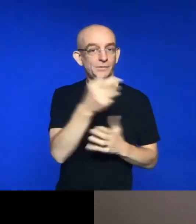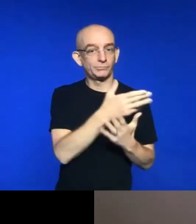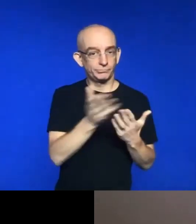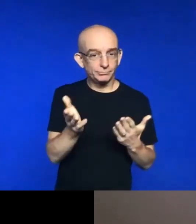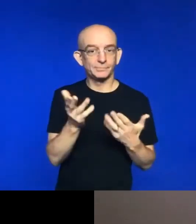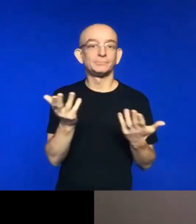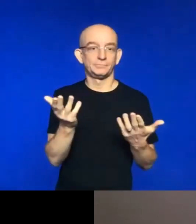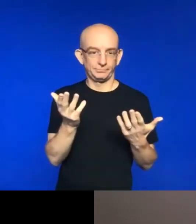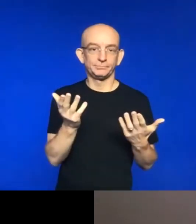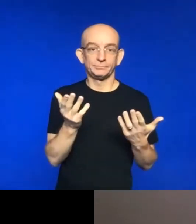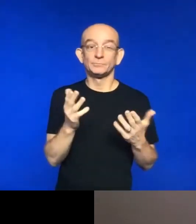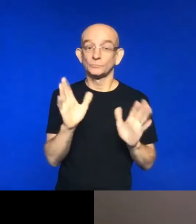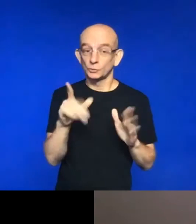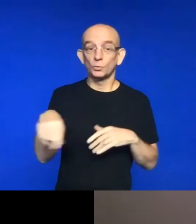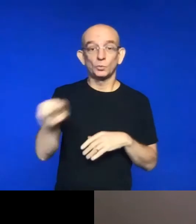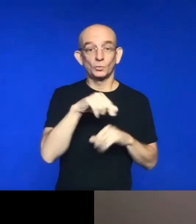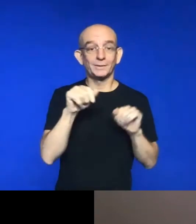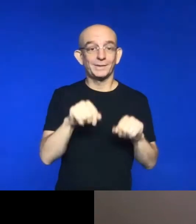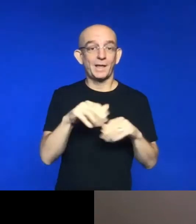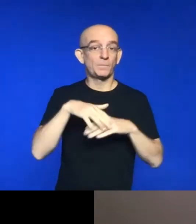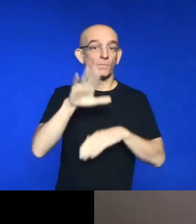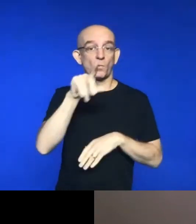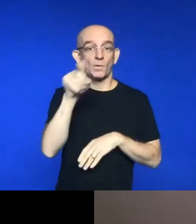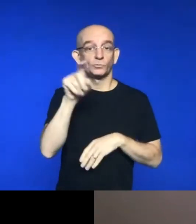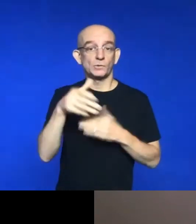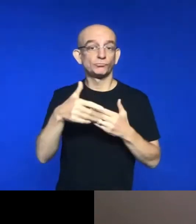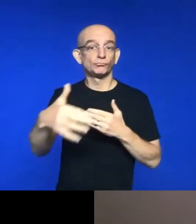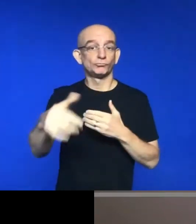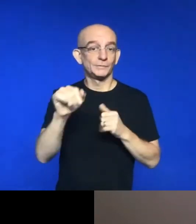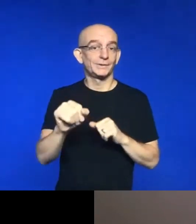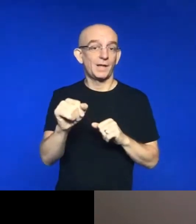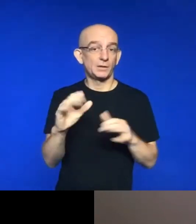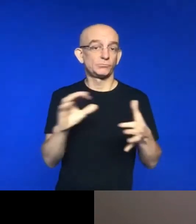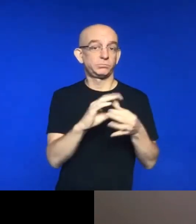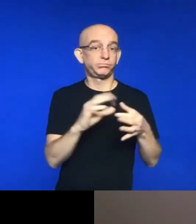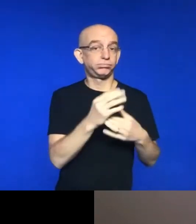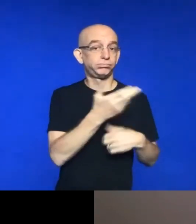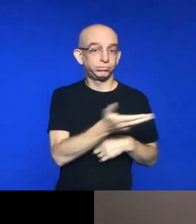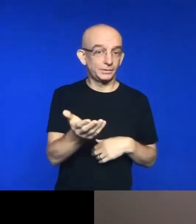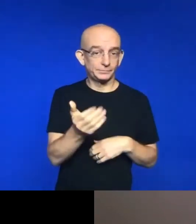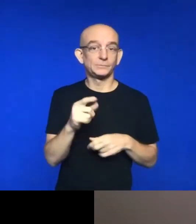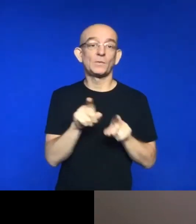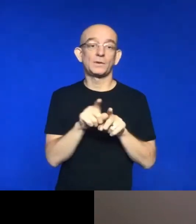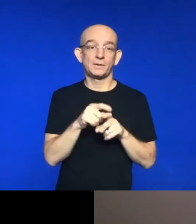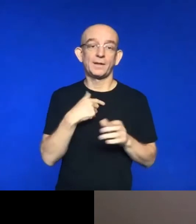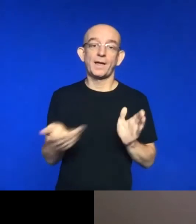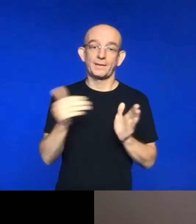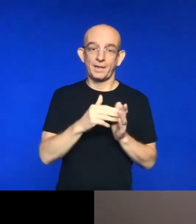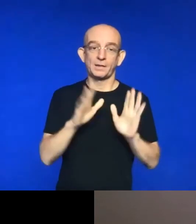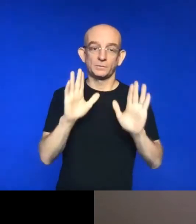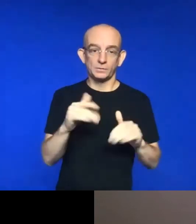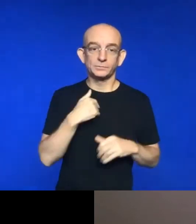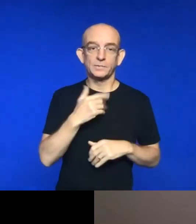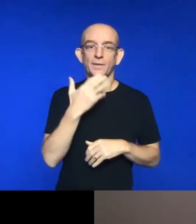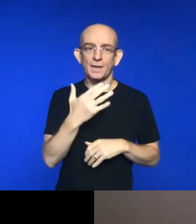And I would like to once again invite audience to complete the poll that is now on your screen,